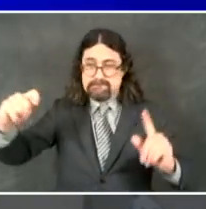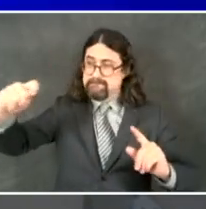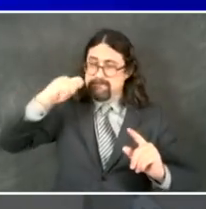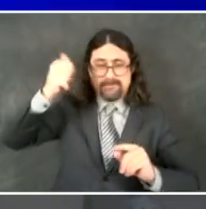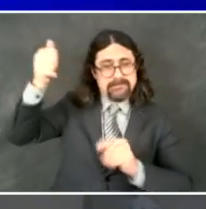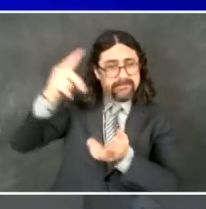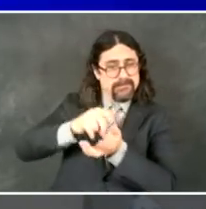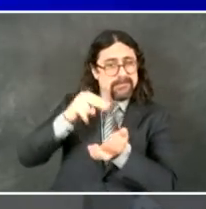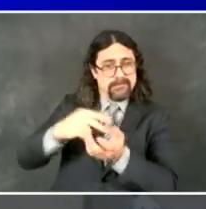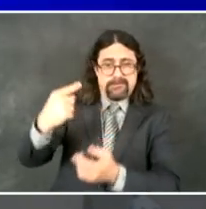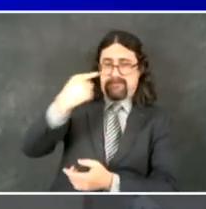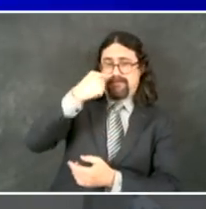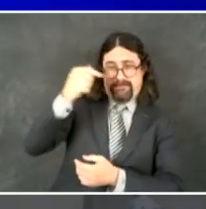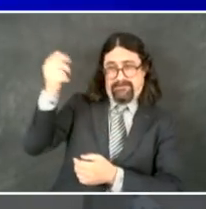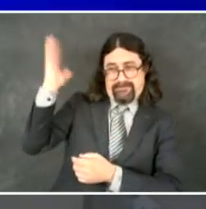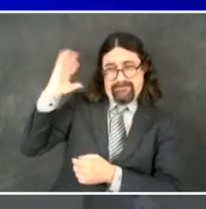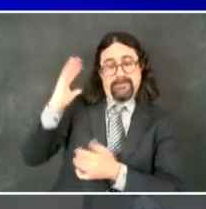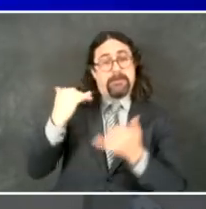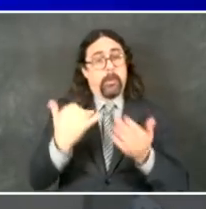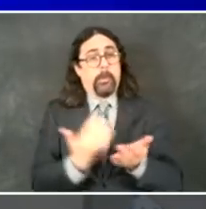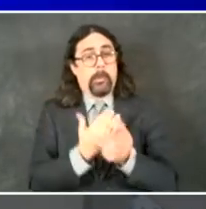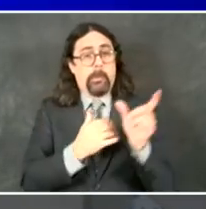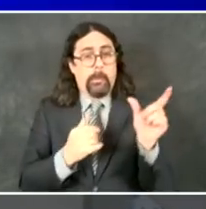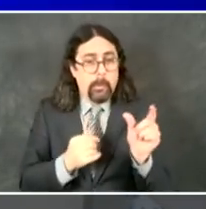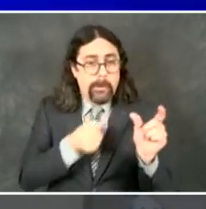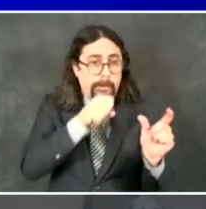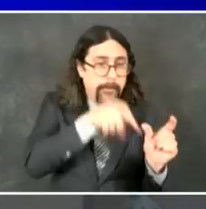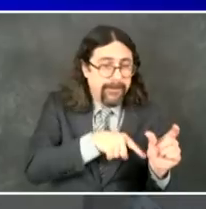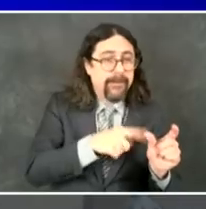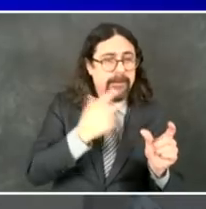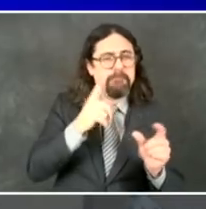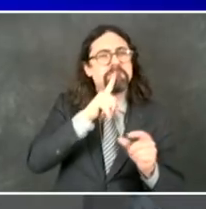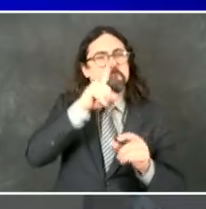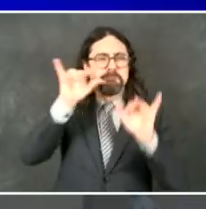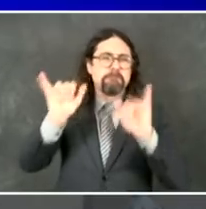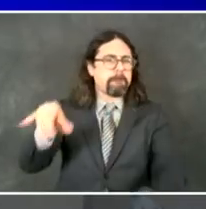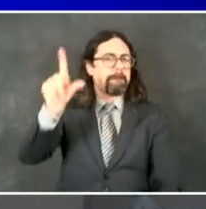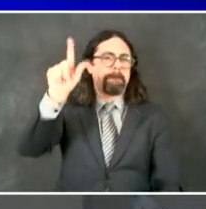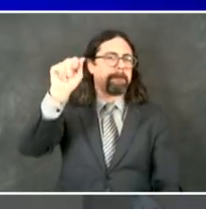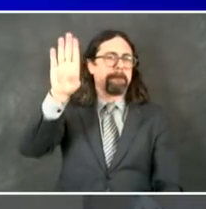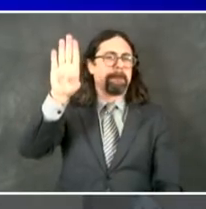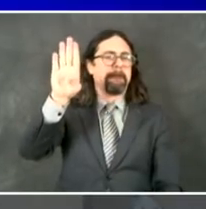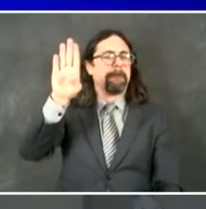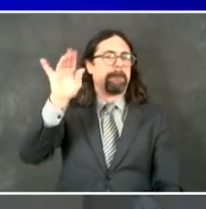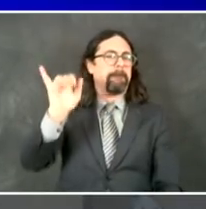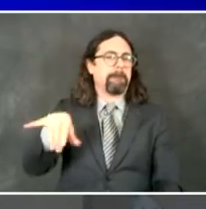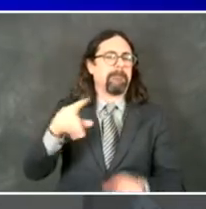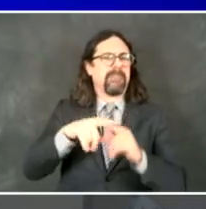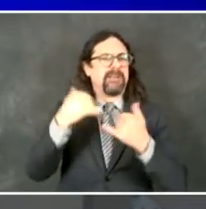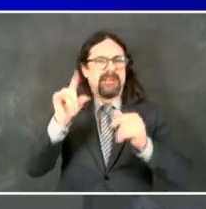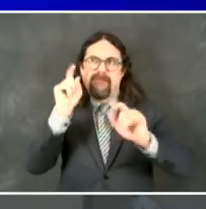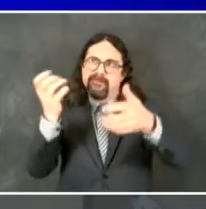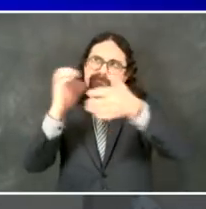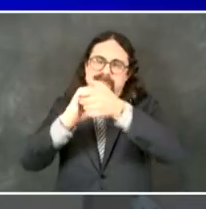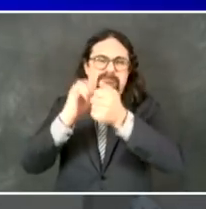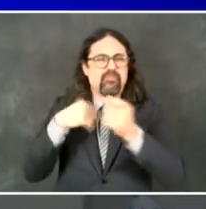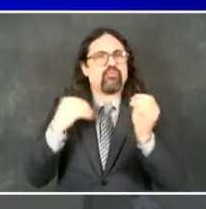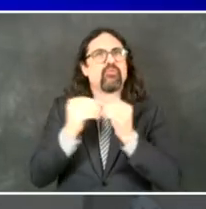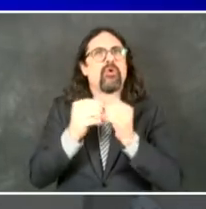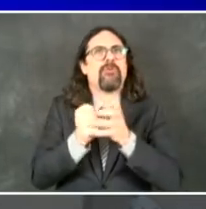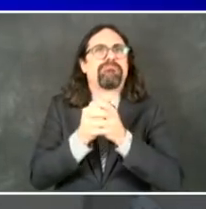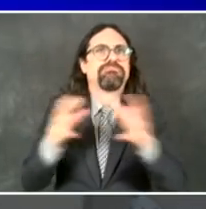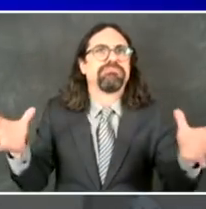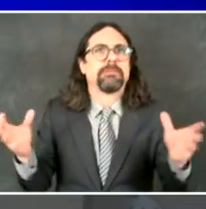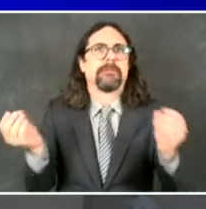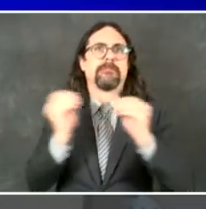I'm asking the private labs step up, make the small alterations necessary to be able to take these simpler tests, and I think that will be a step forward for